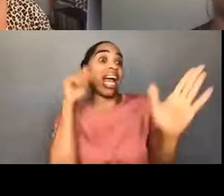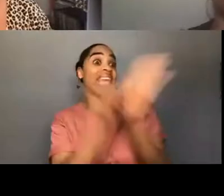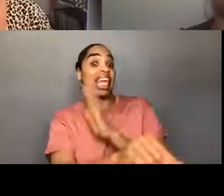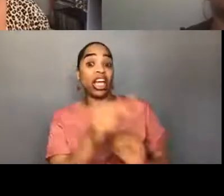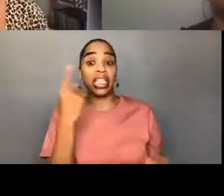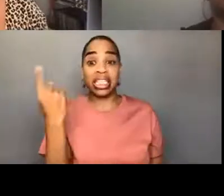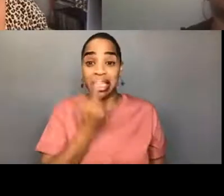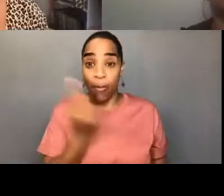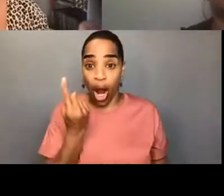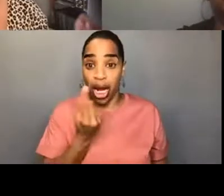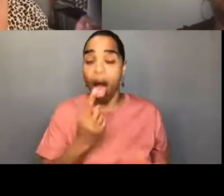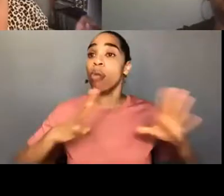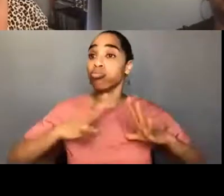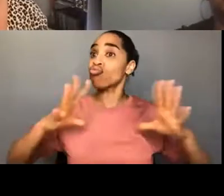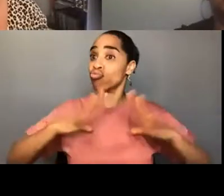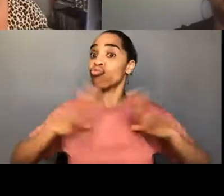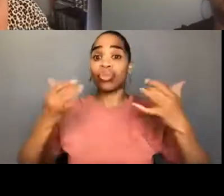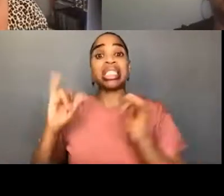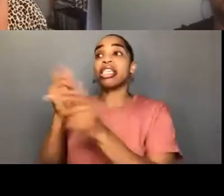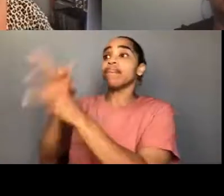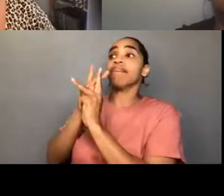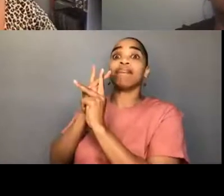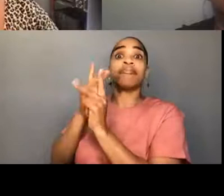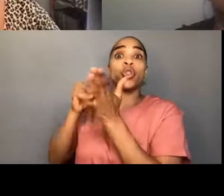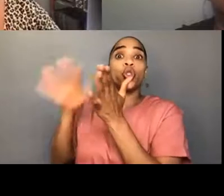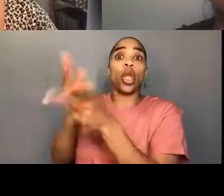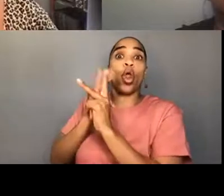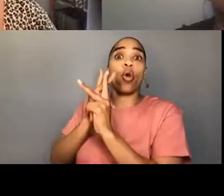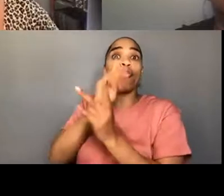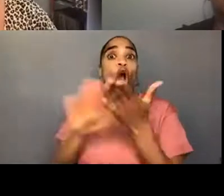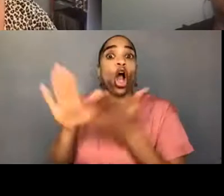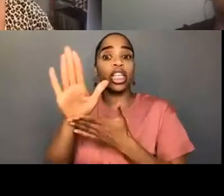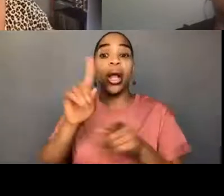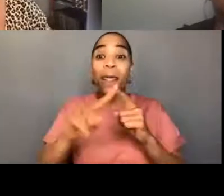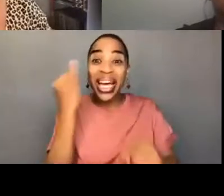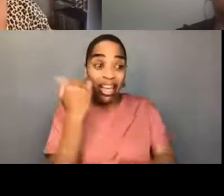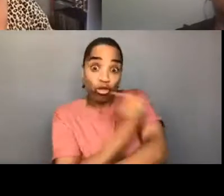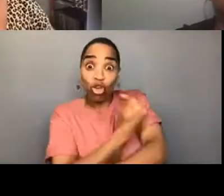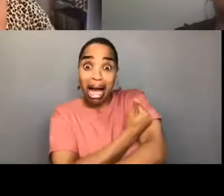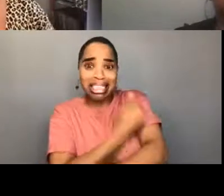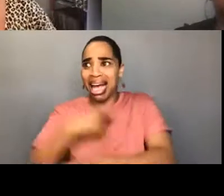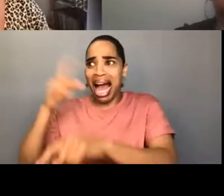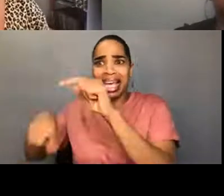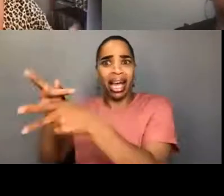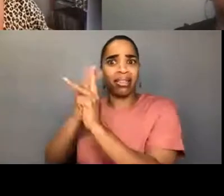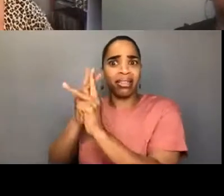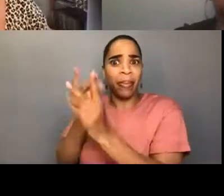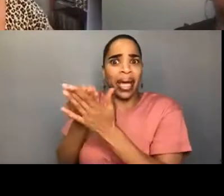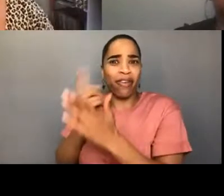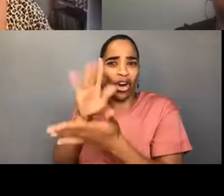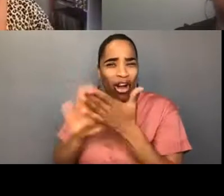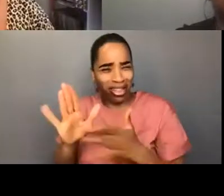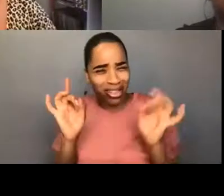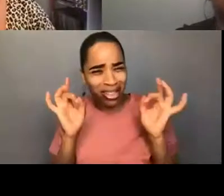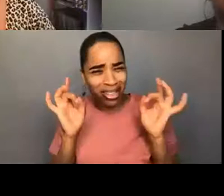be convicted of that, and still get a student loan to go to college. But if you have a drug felony, you cannot. We understand that these are